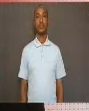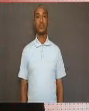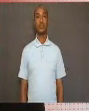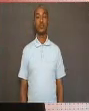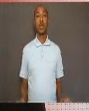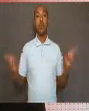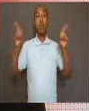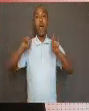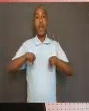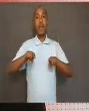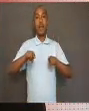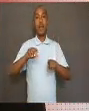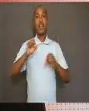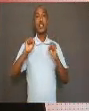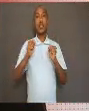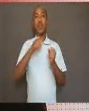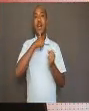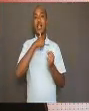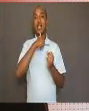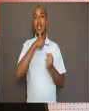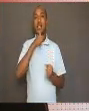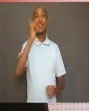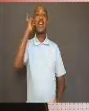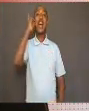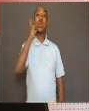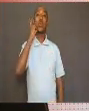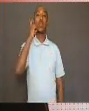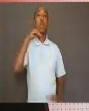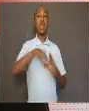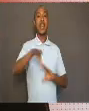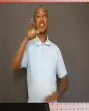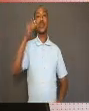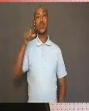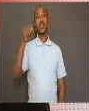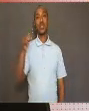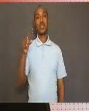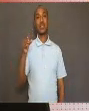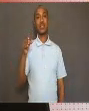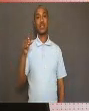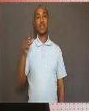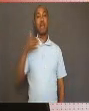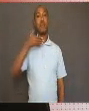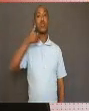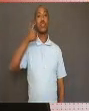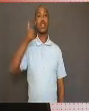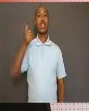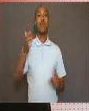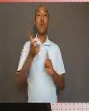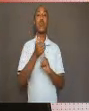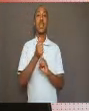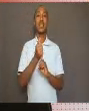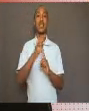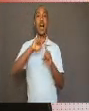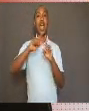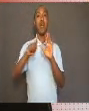When strong acids are diluted in aqueous solutions, they mostly contain